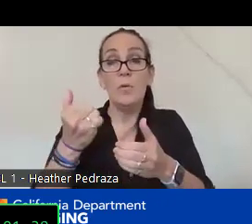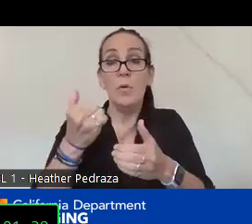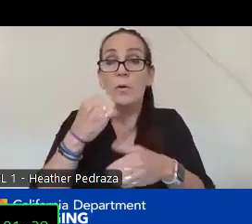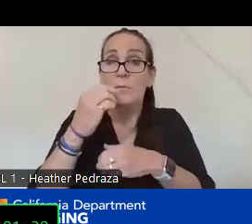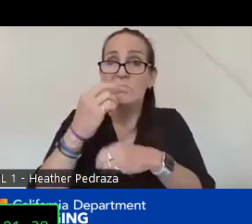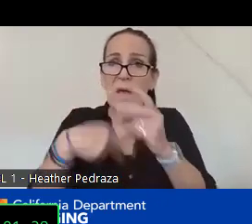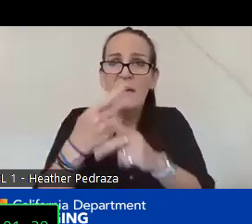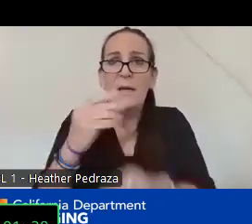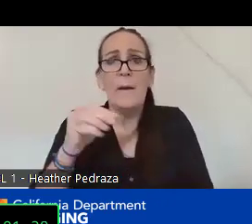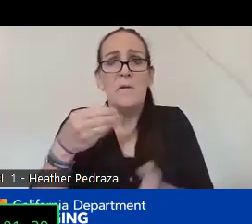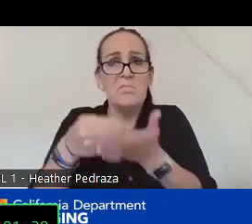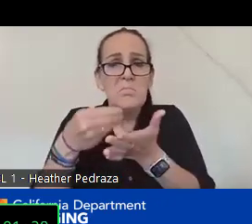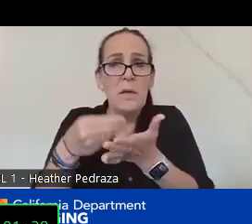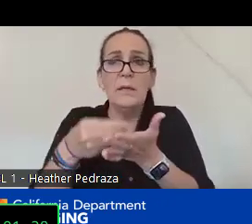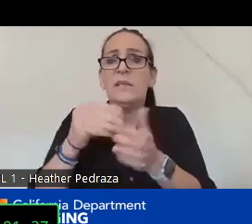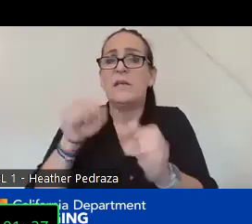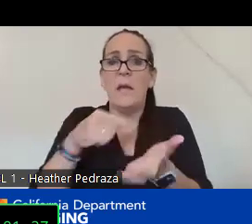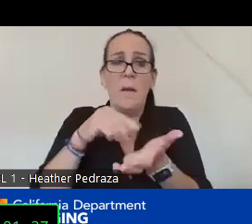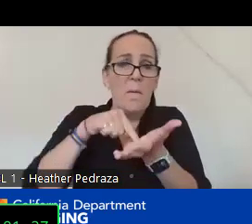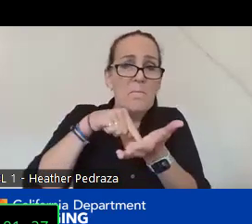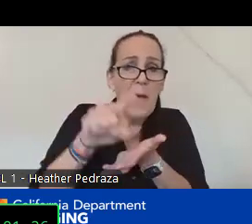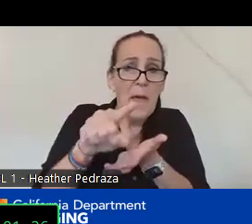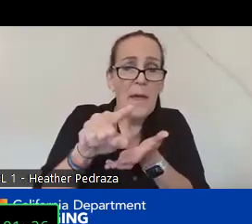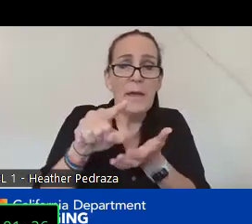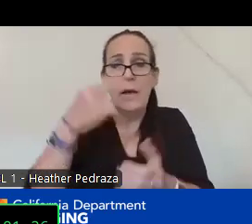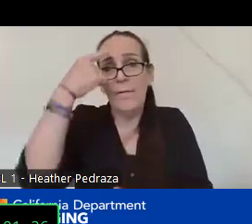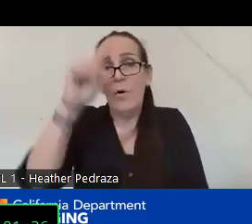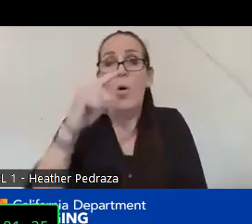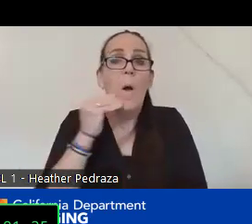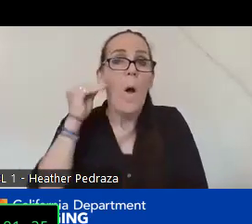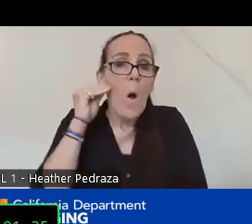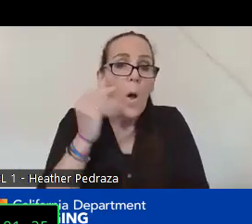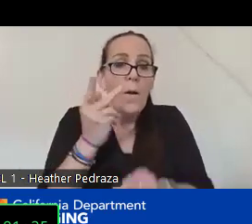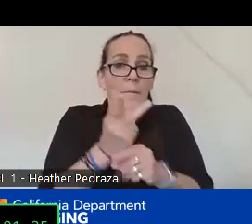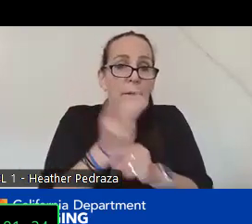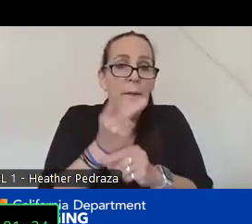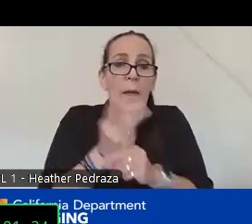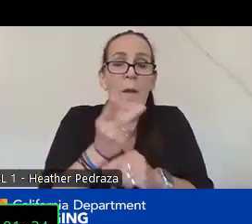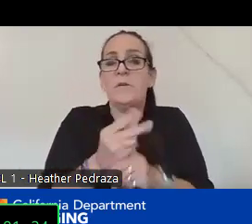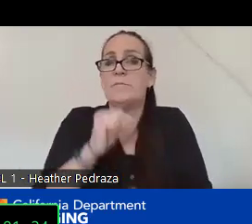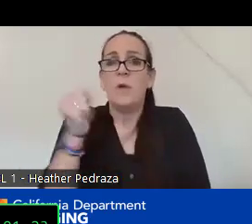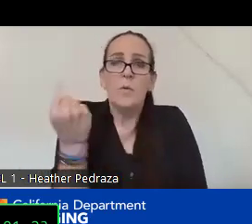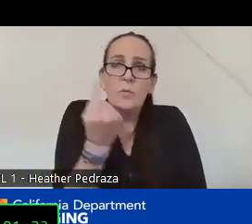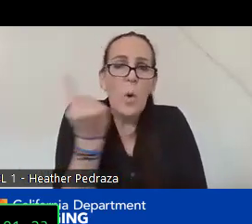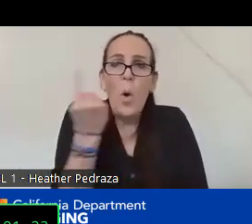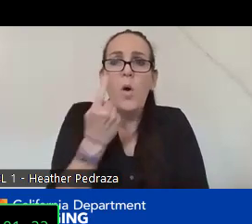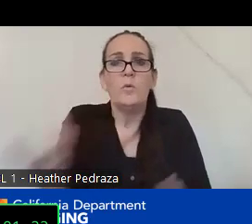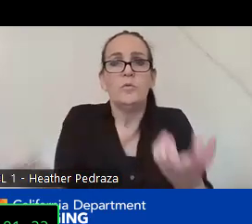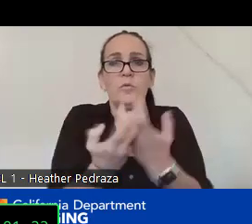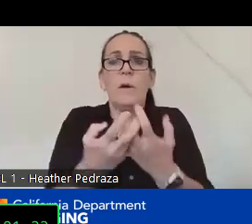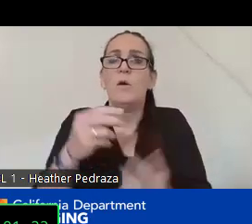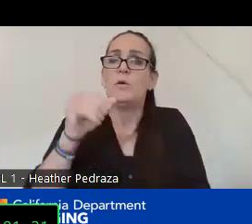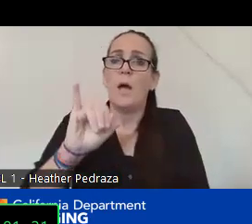for home care that isn't always IHSS Medicaid